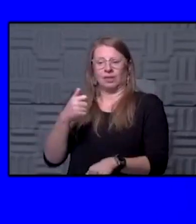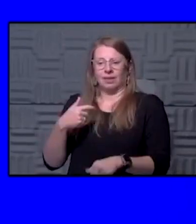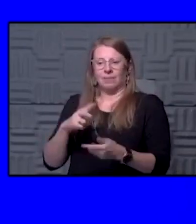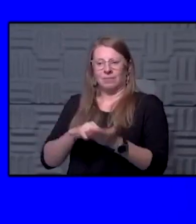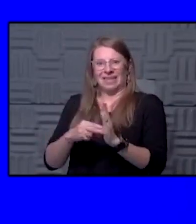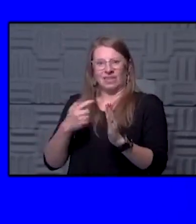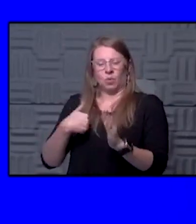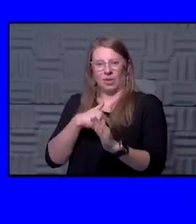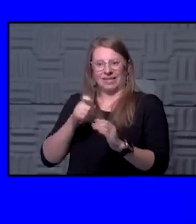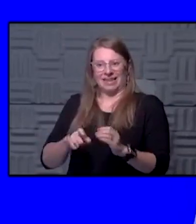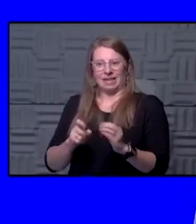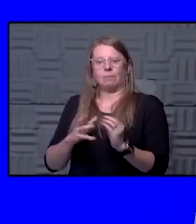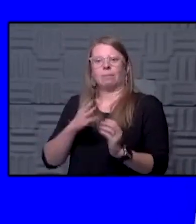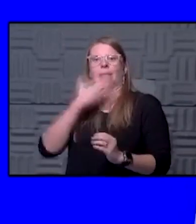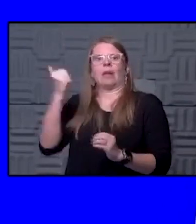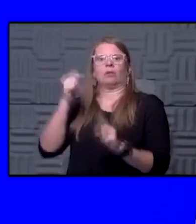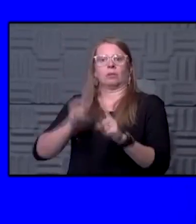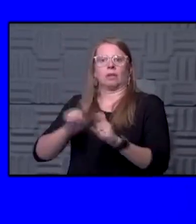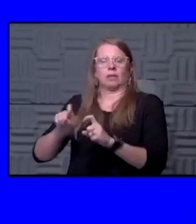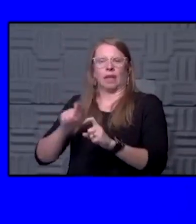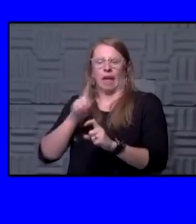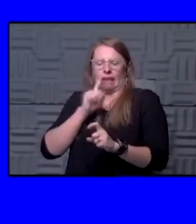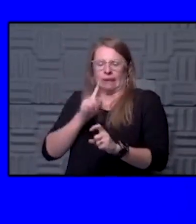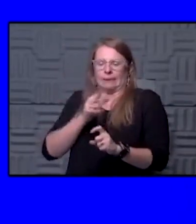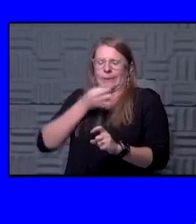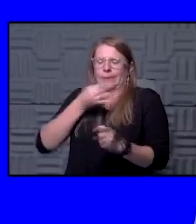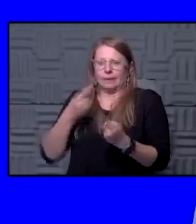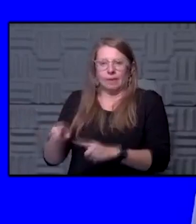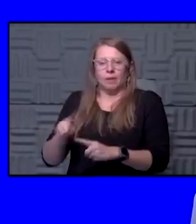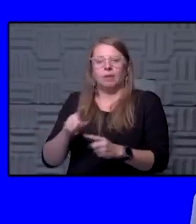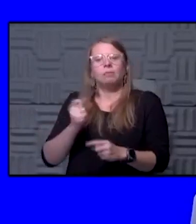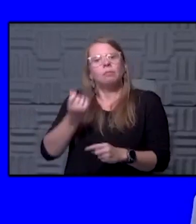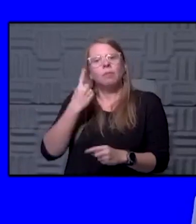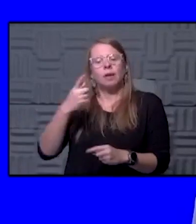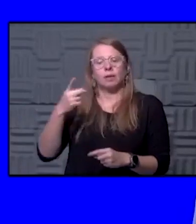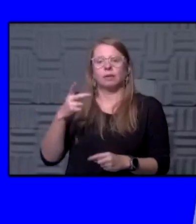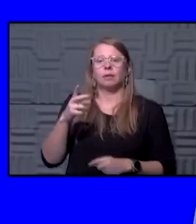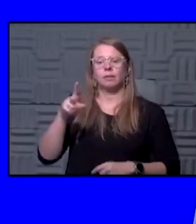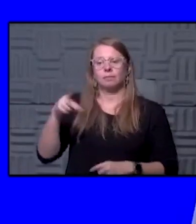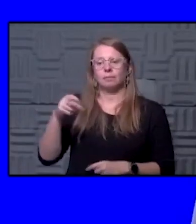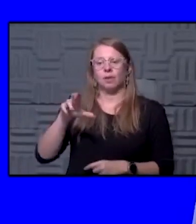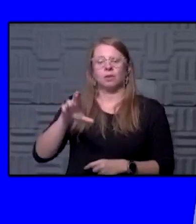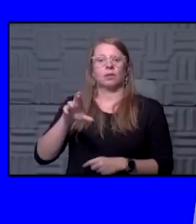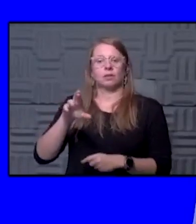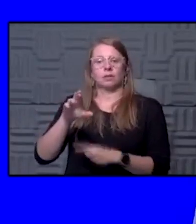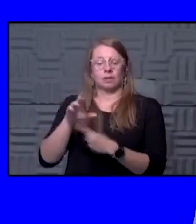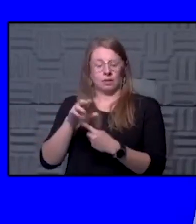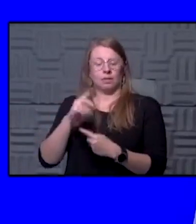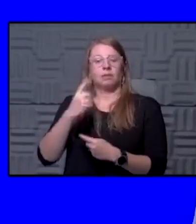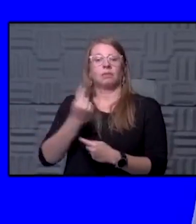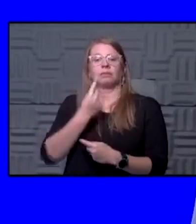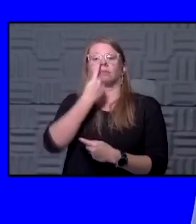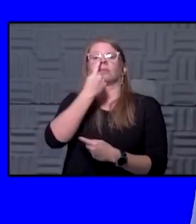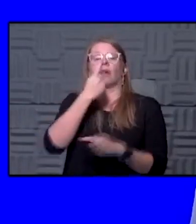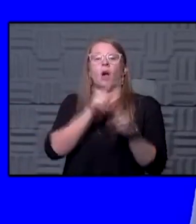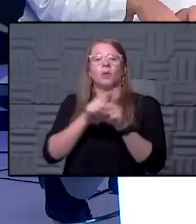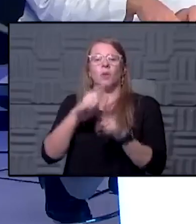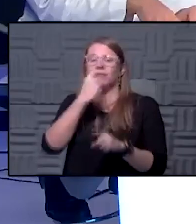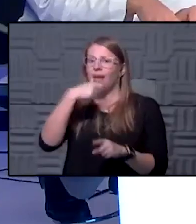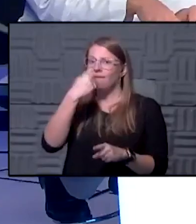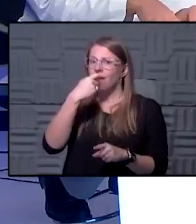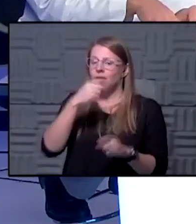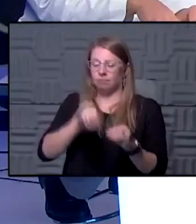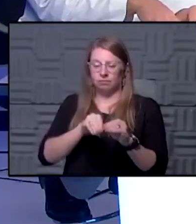we are on the cusp of that, not only with the NP or the nasopharyngeal swabs, which we've been using, but also the saliva rolling out